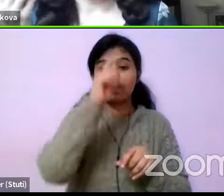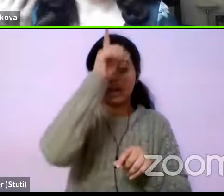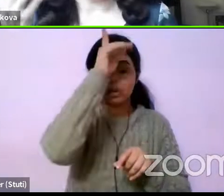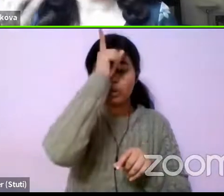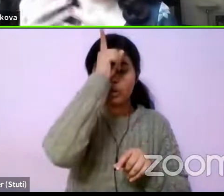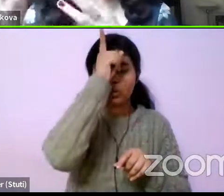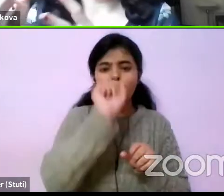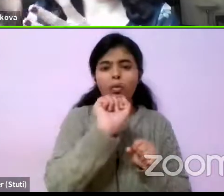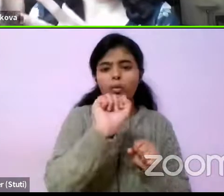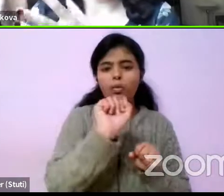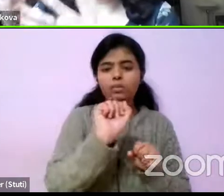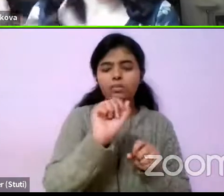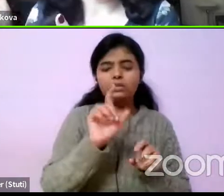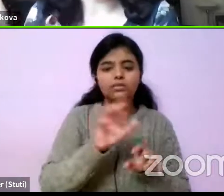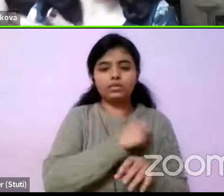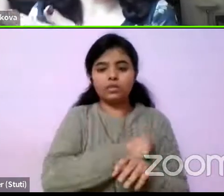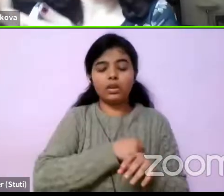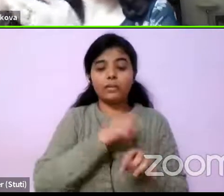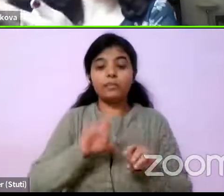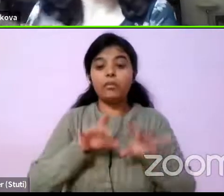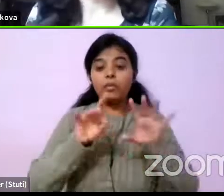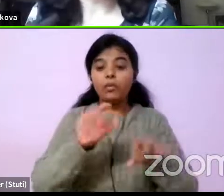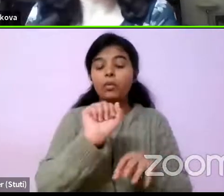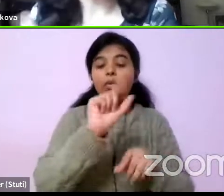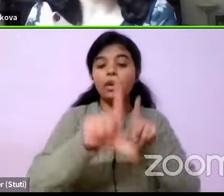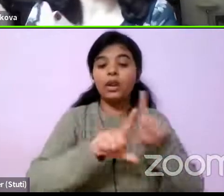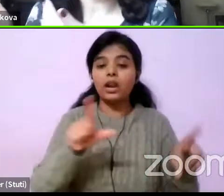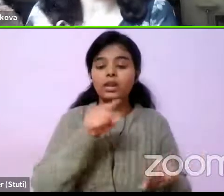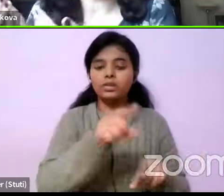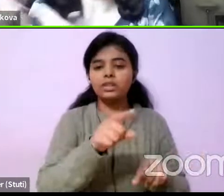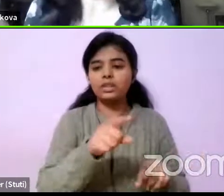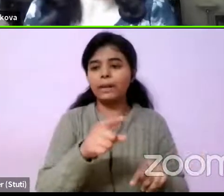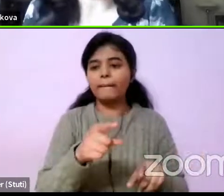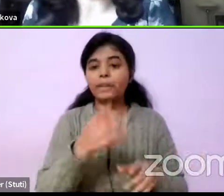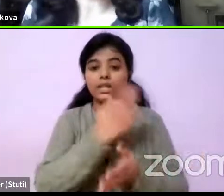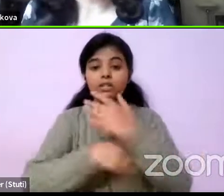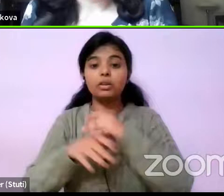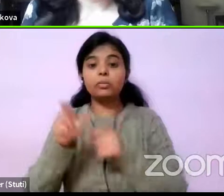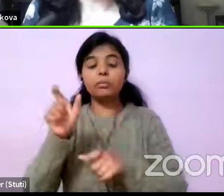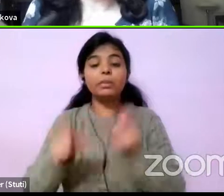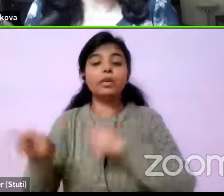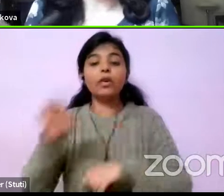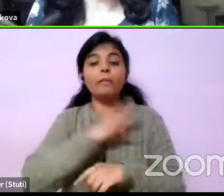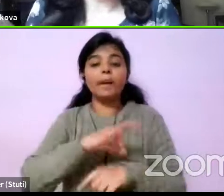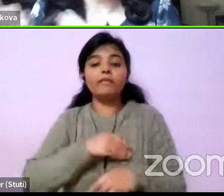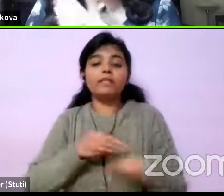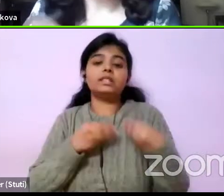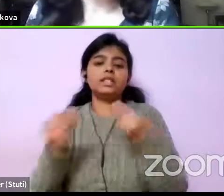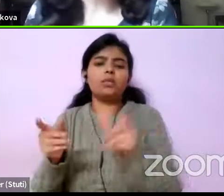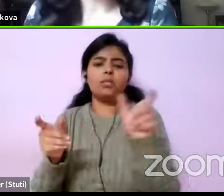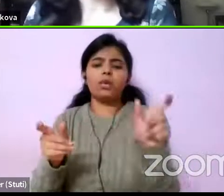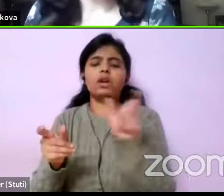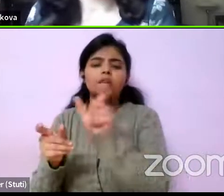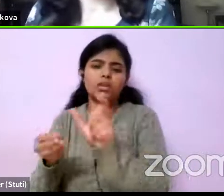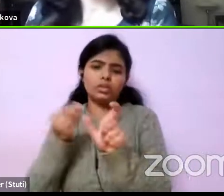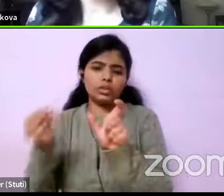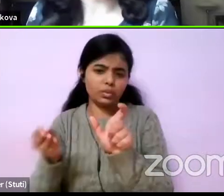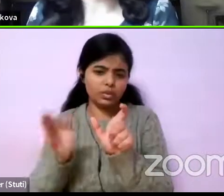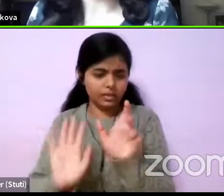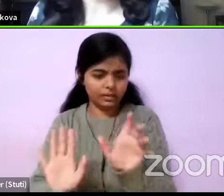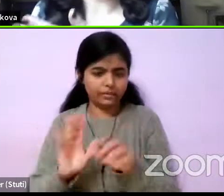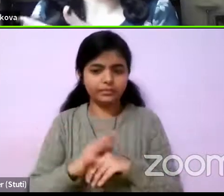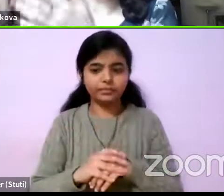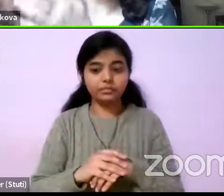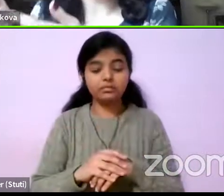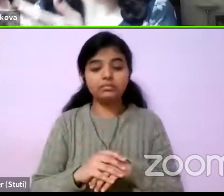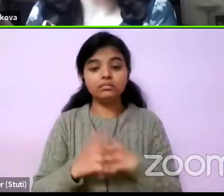invalid for naming the benefits for disabled people, and there is just no equivalent. And there are attempts to find something